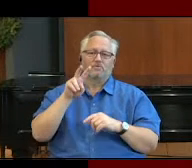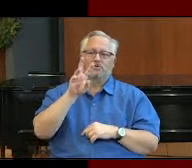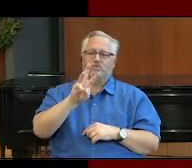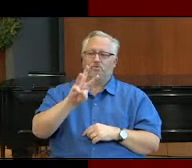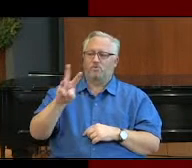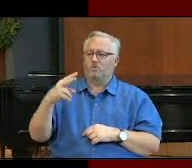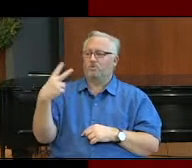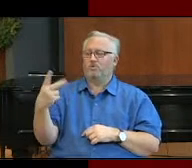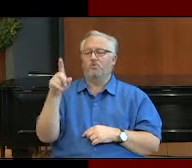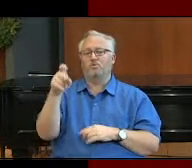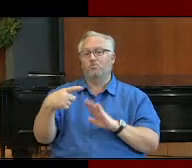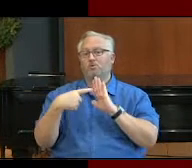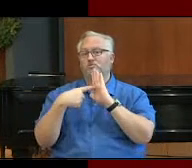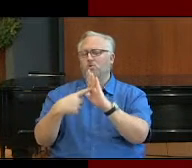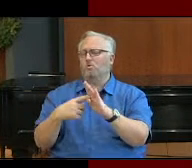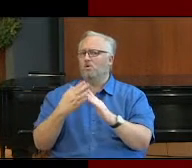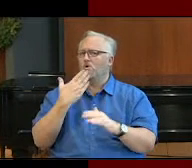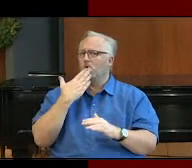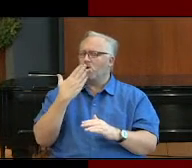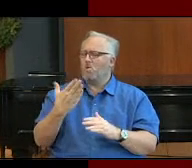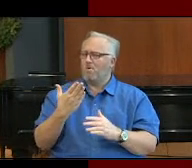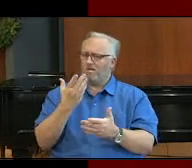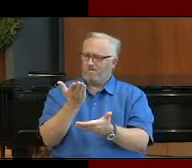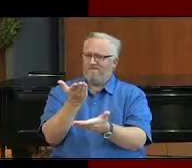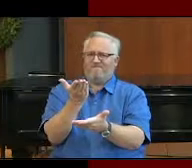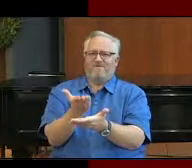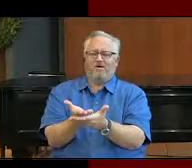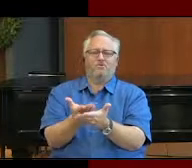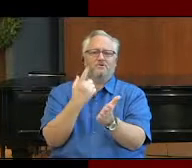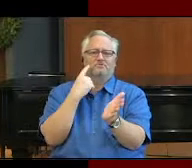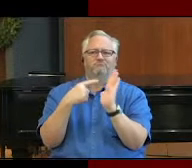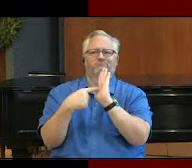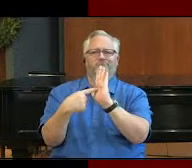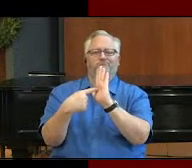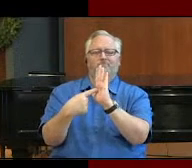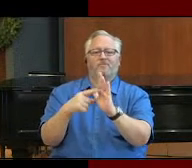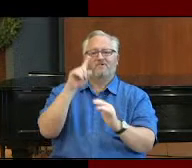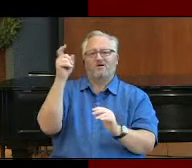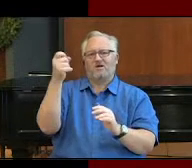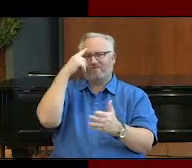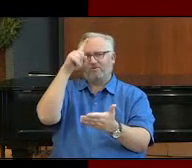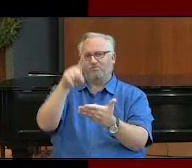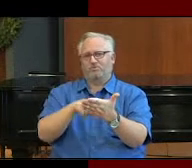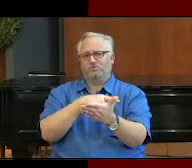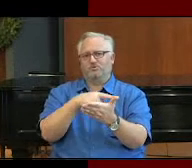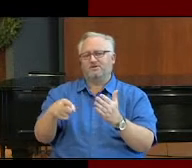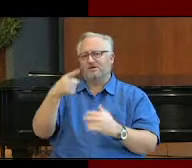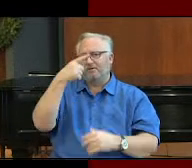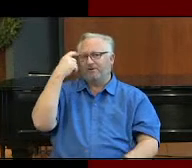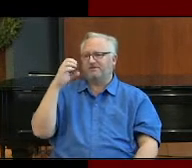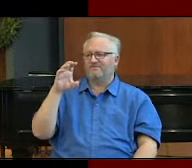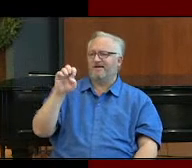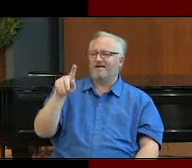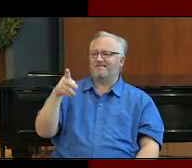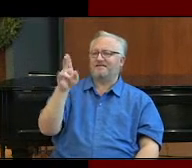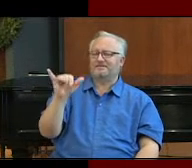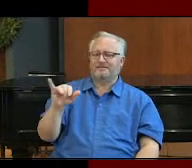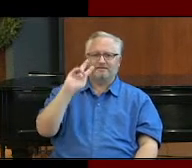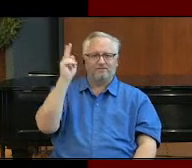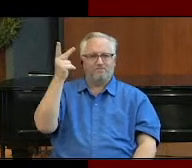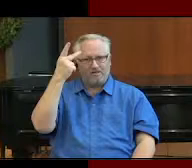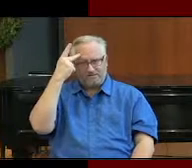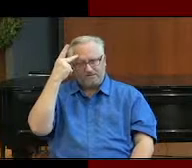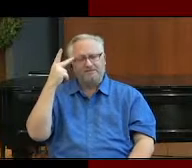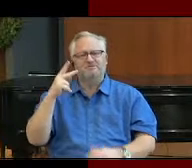to demonstrate a well-founded fear of persecution by your government due to your ethnicity, politics, religion, or